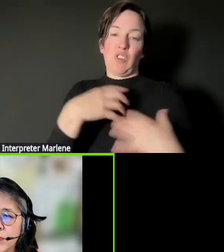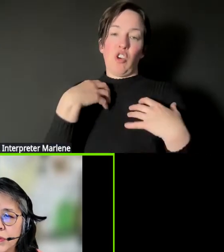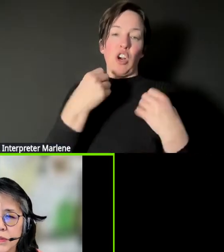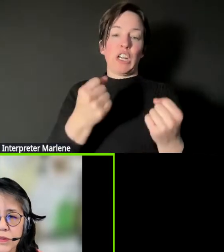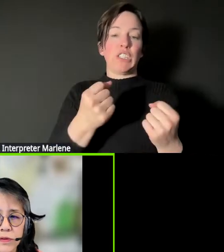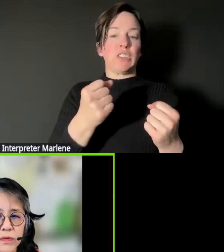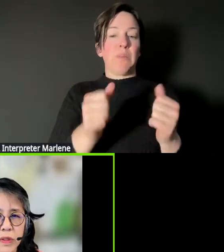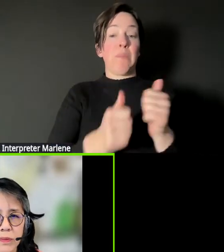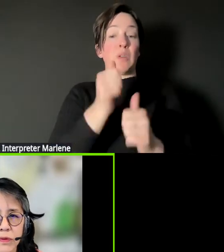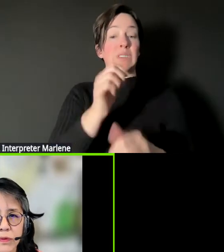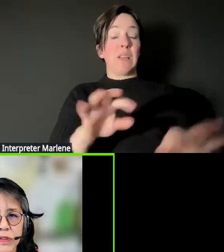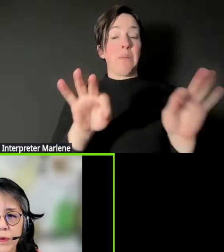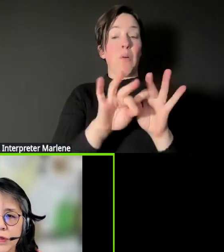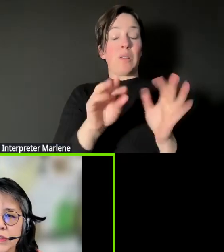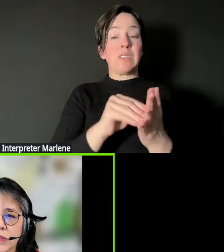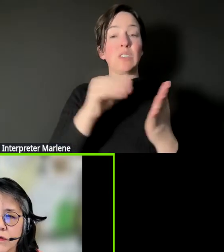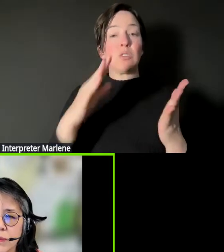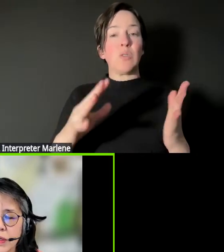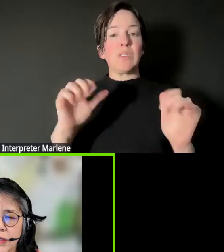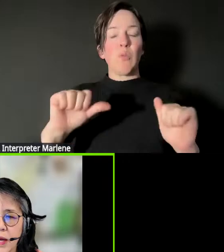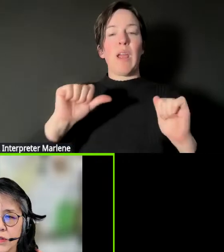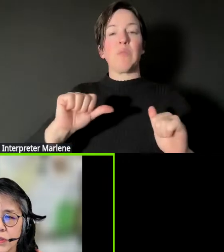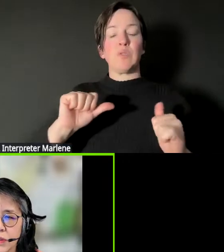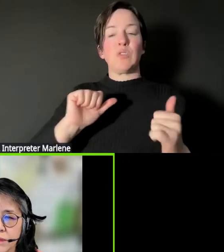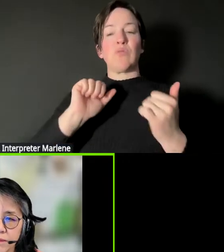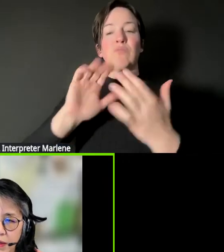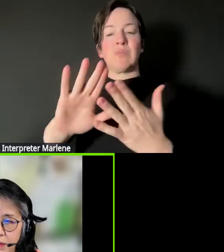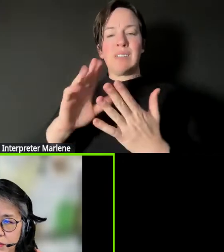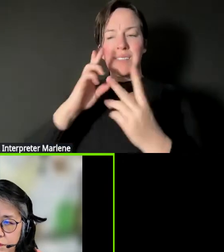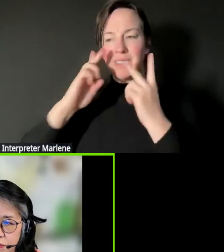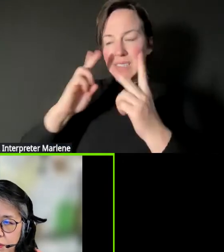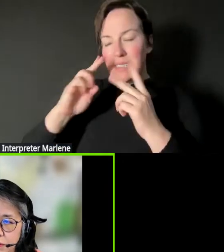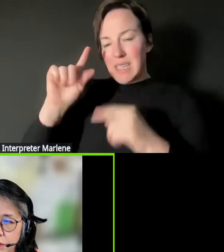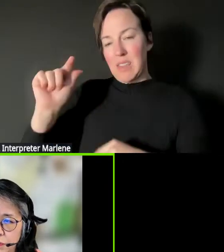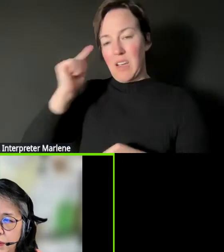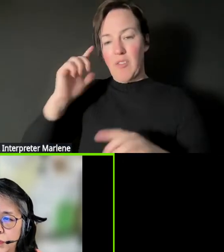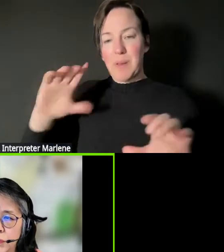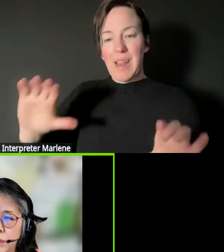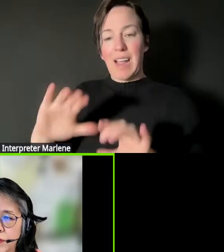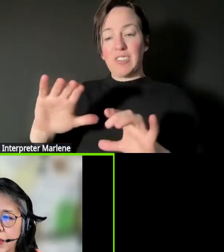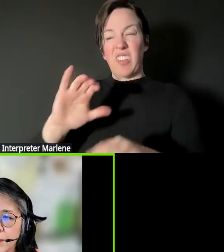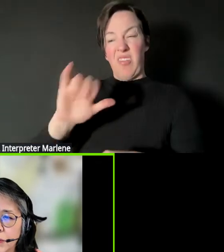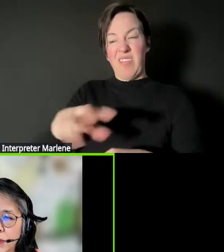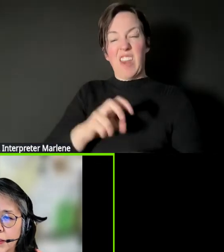Most importantly, students were able to experience government in action, as the visit included a